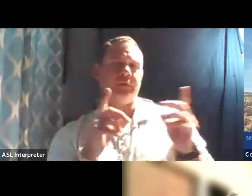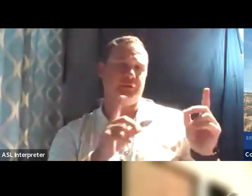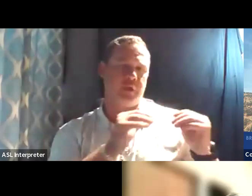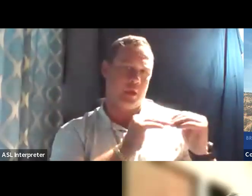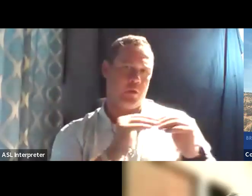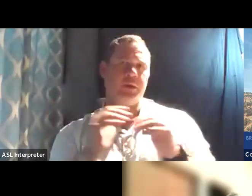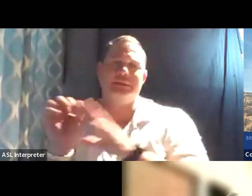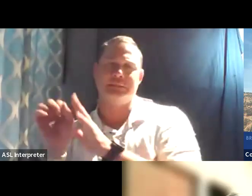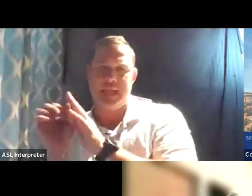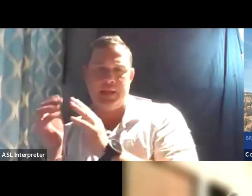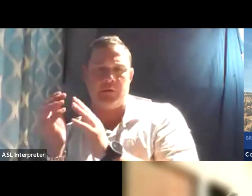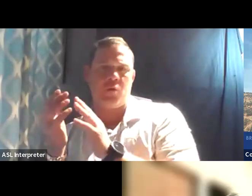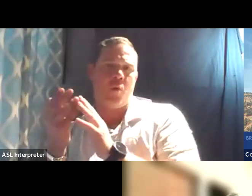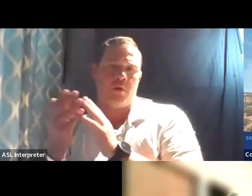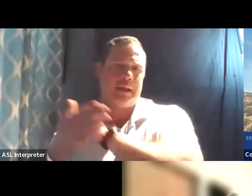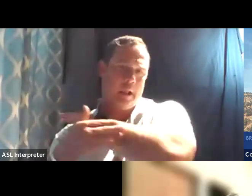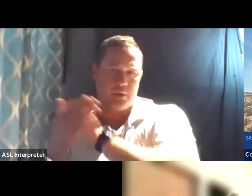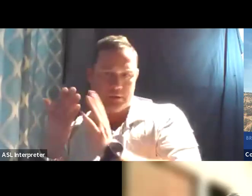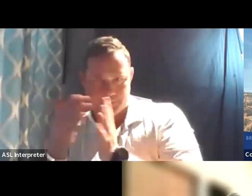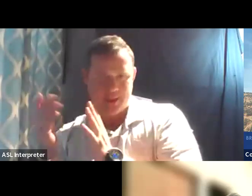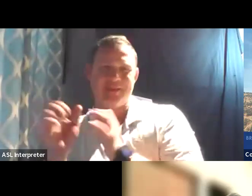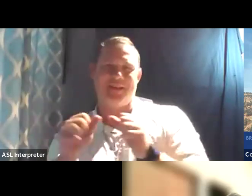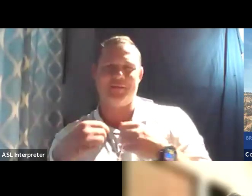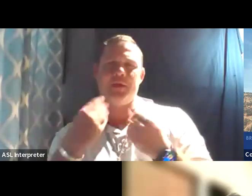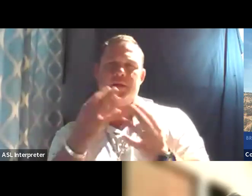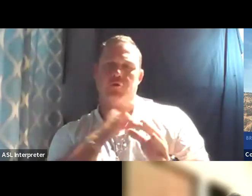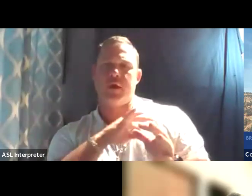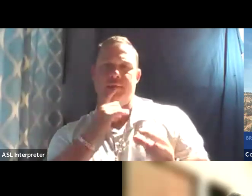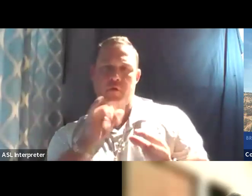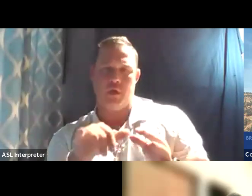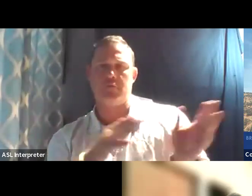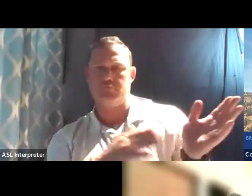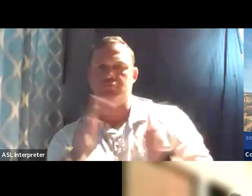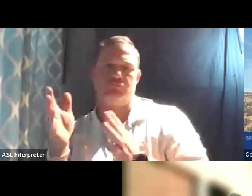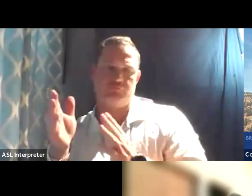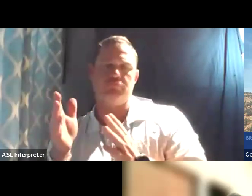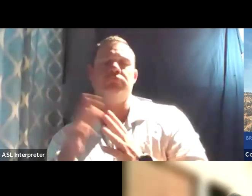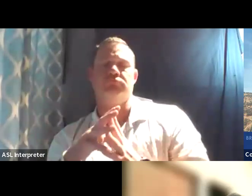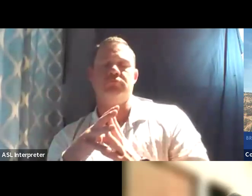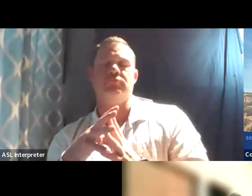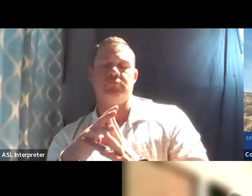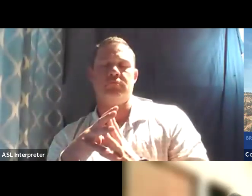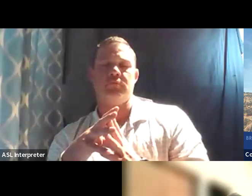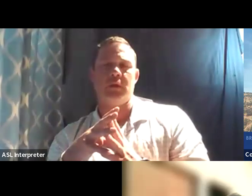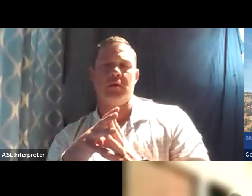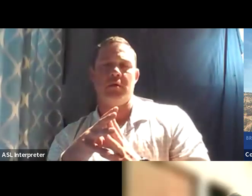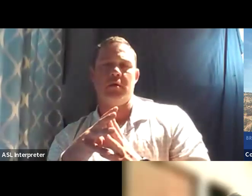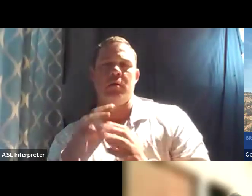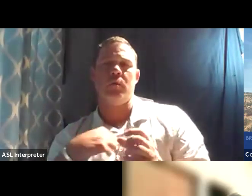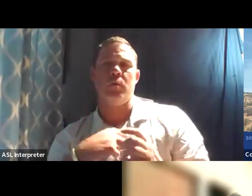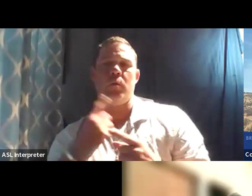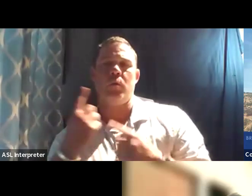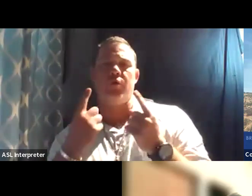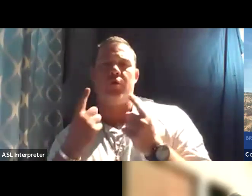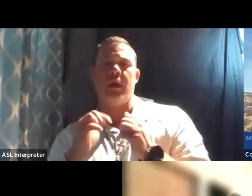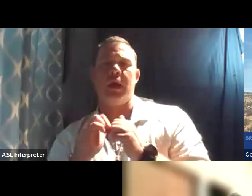that they could be given credit for that and just move straight to the capacity portion. So we're thinking about